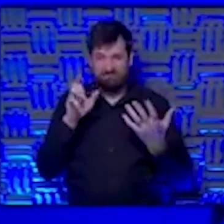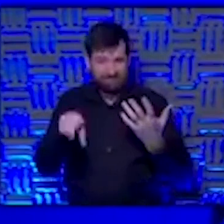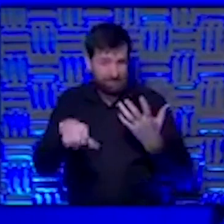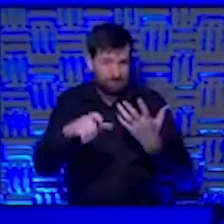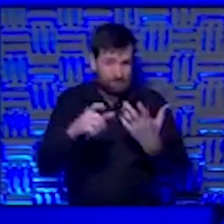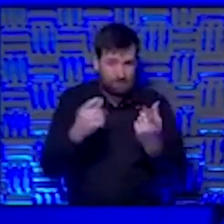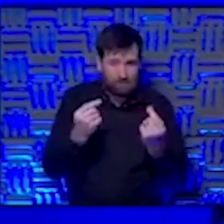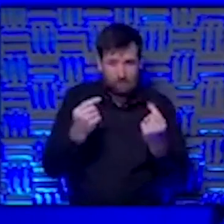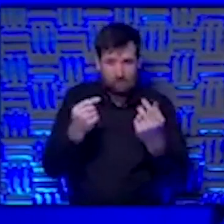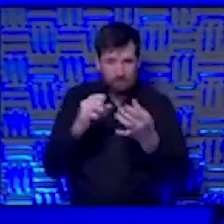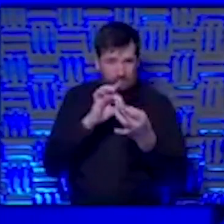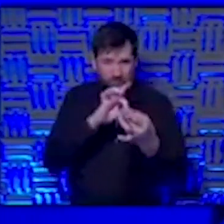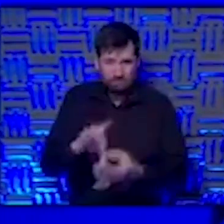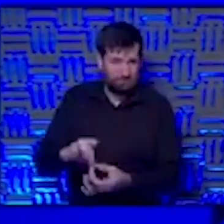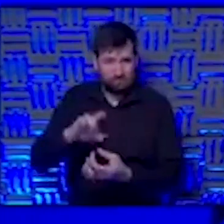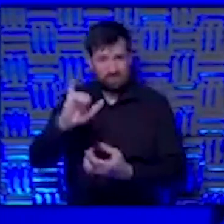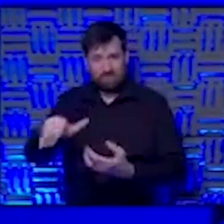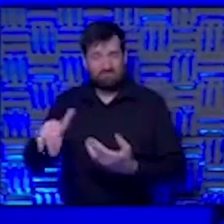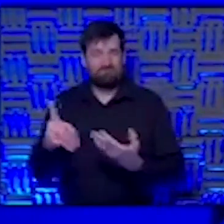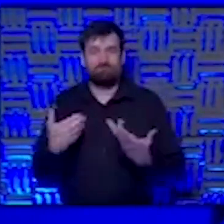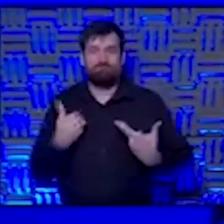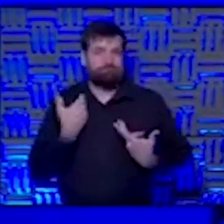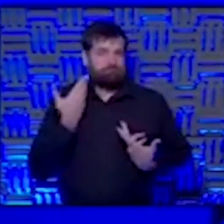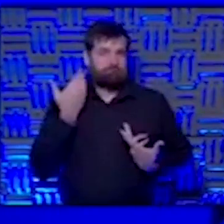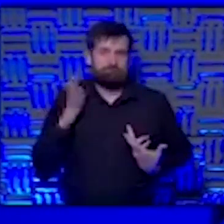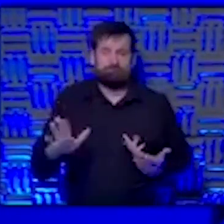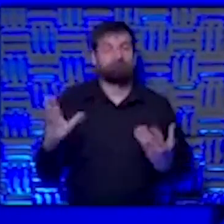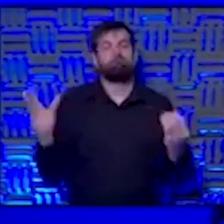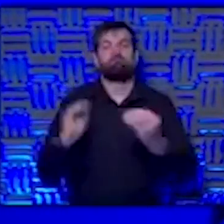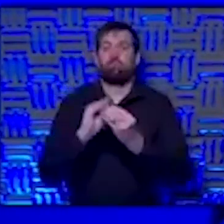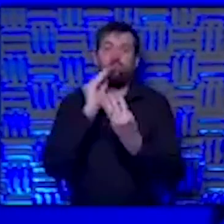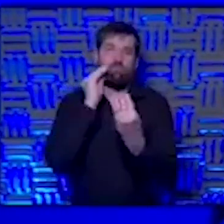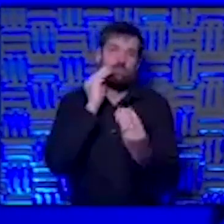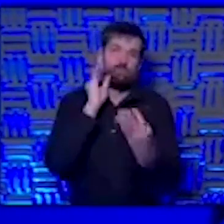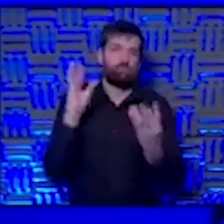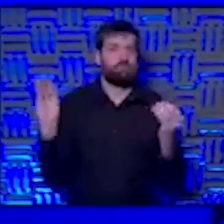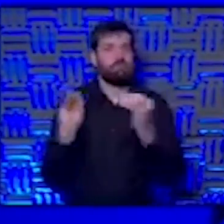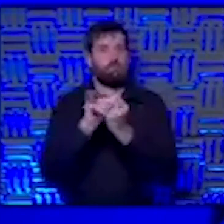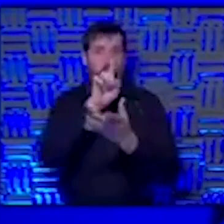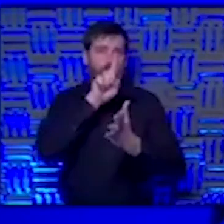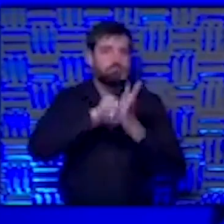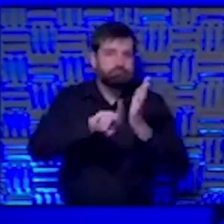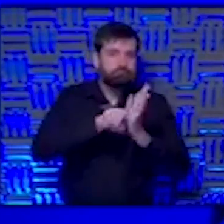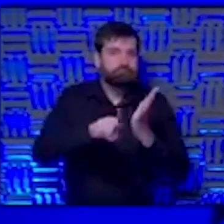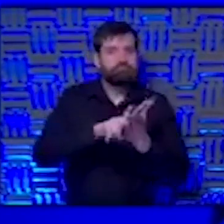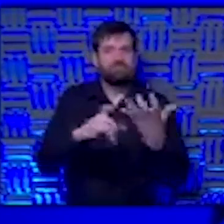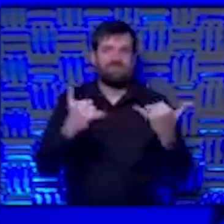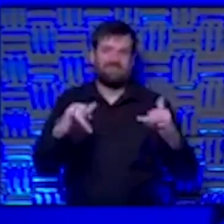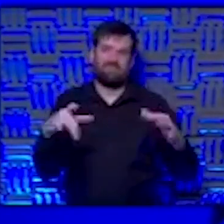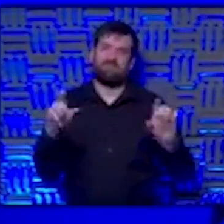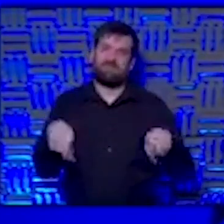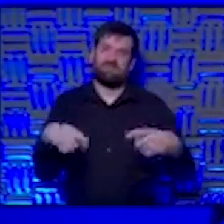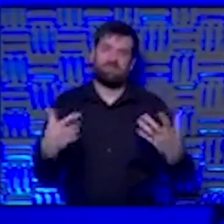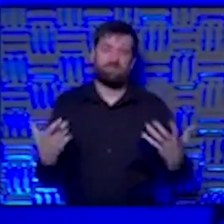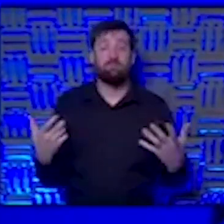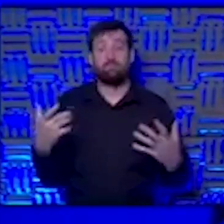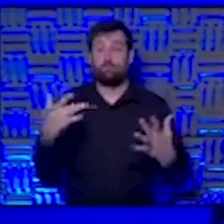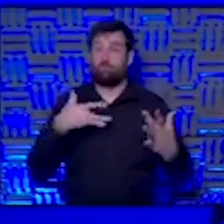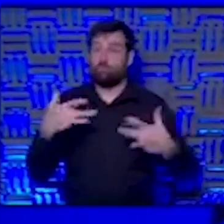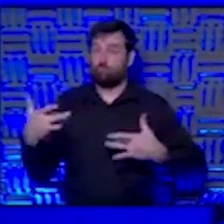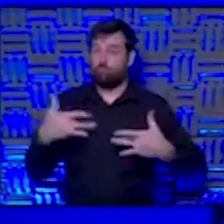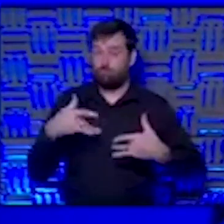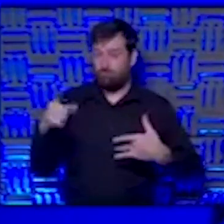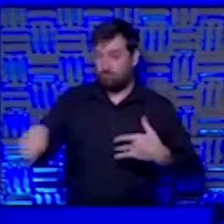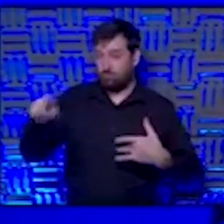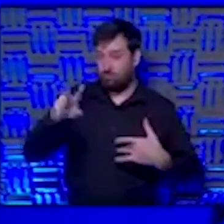deal with this new finding. More data is needed, more scientific research. there is that concern on those news stories